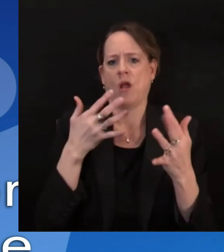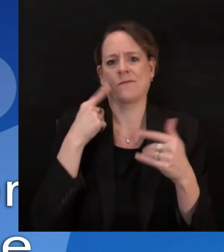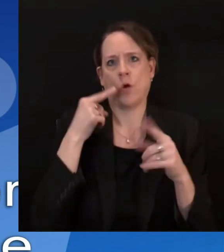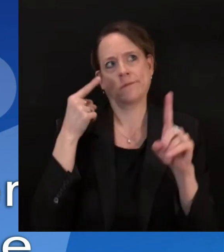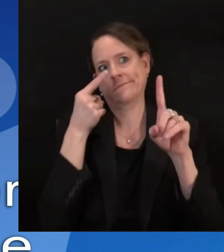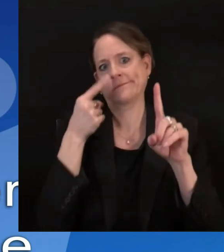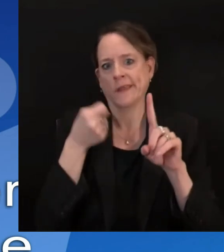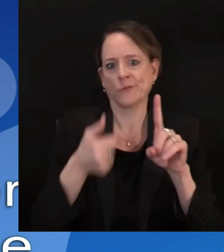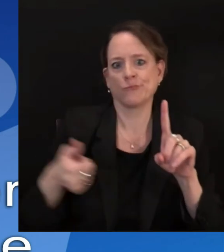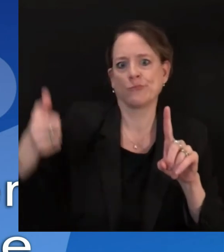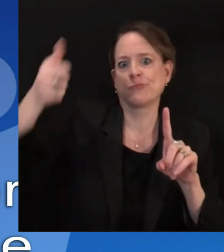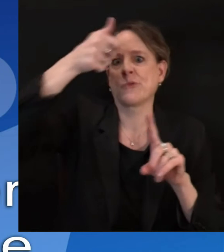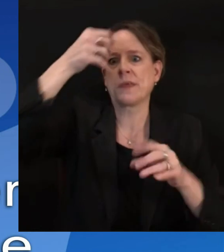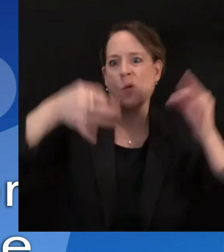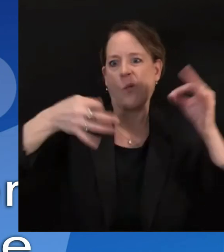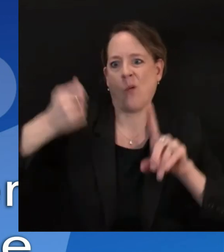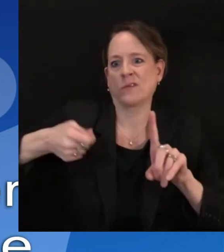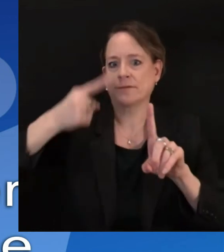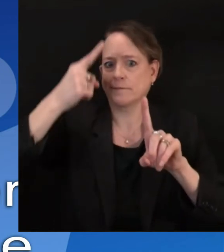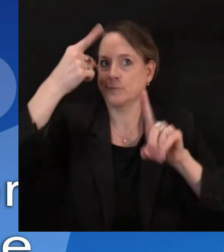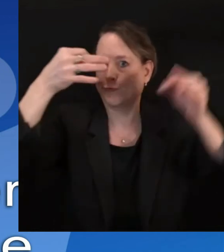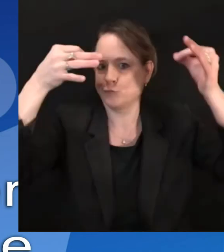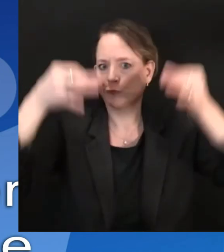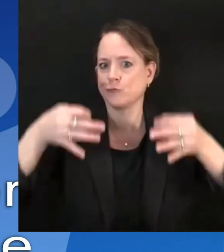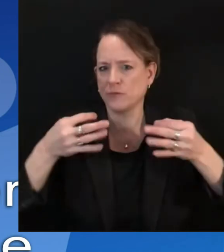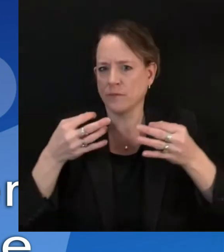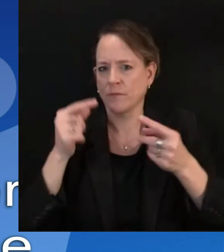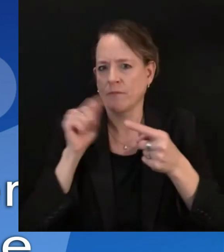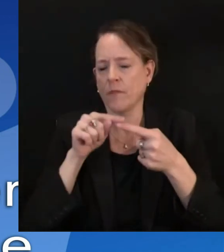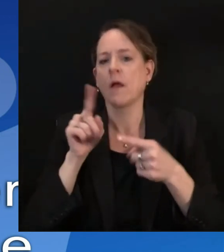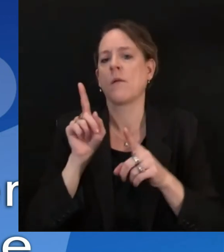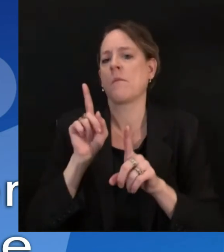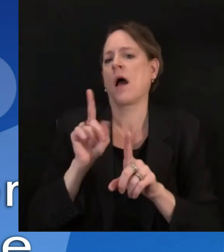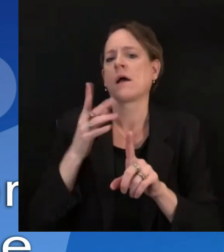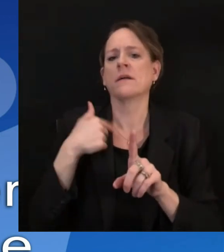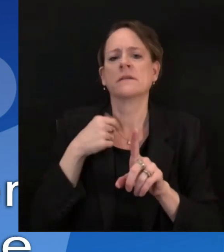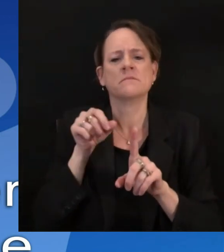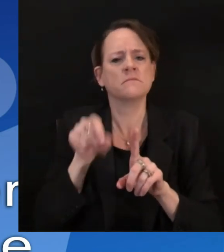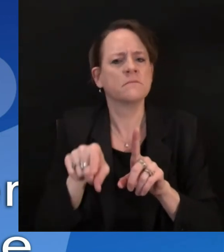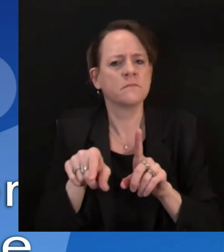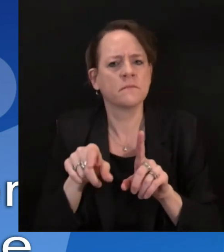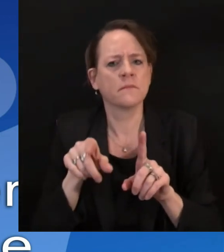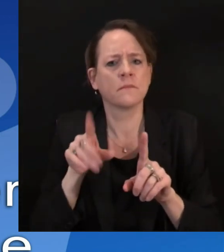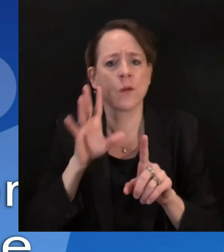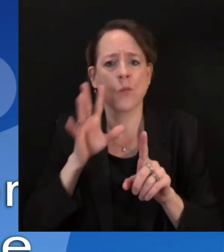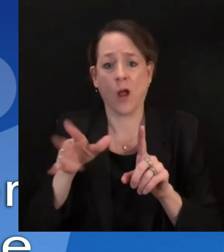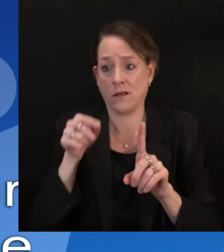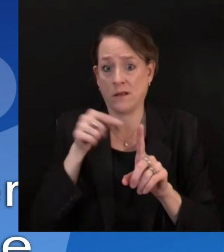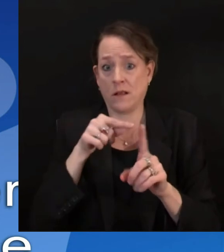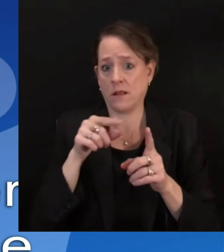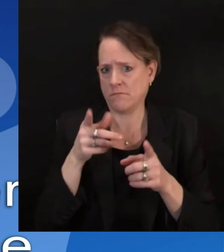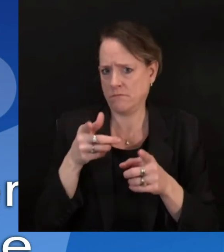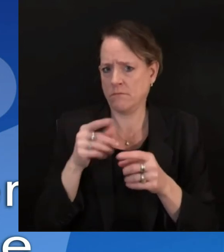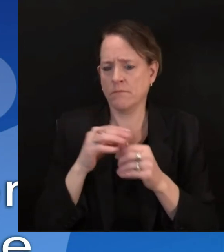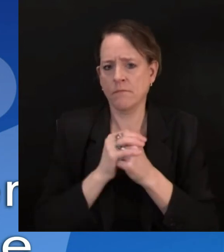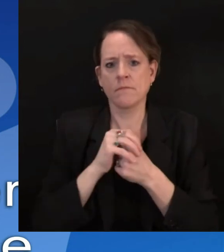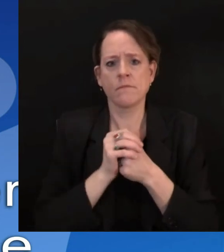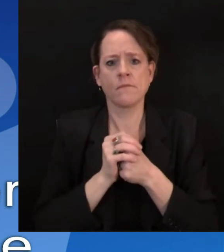case numbers and trends, Secretary Palm, if you could put capacity limits back in place, would you?